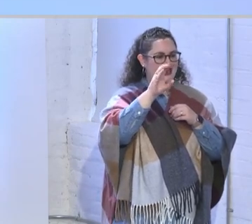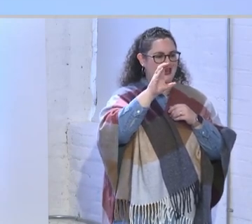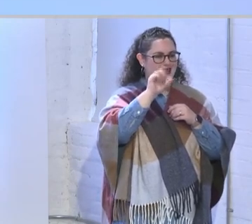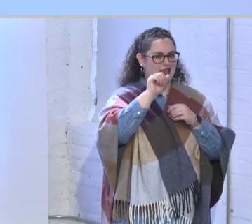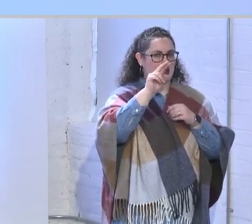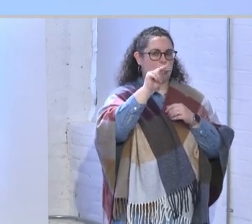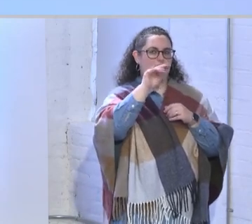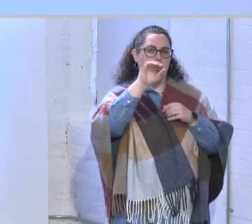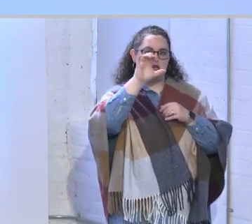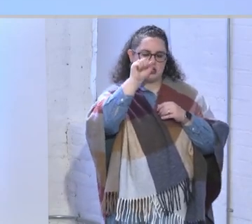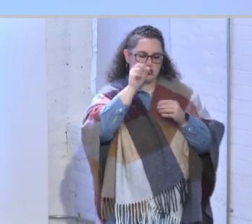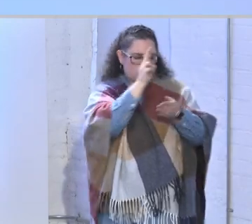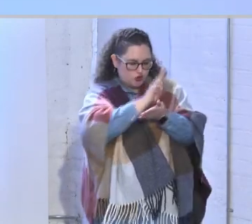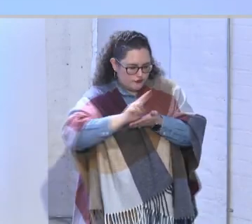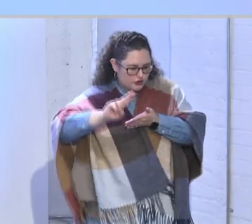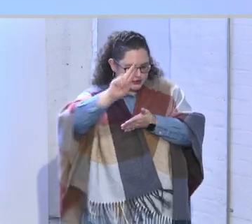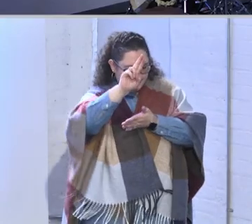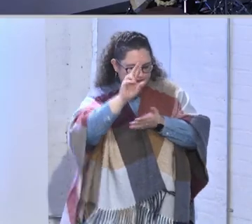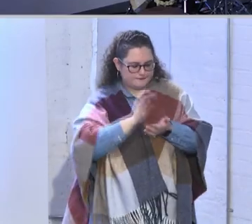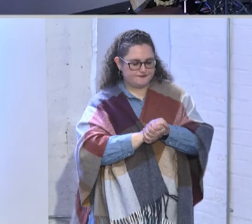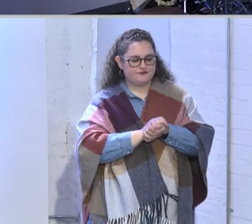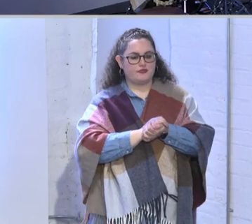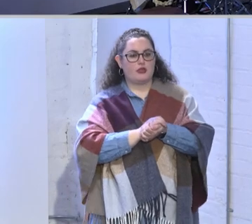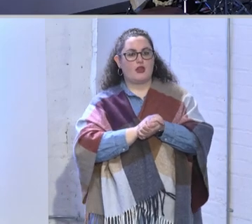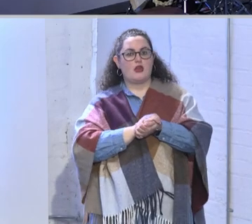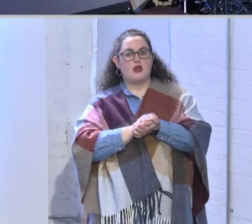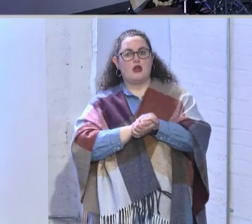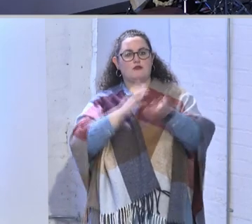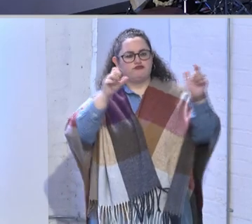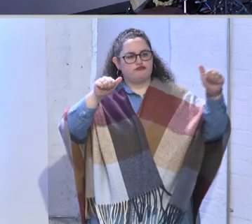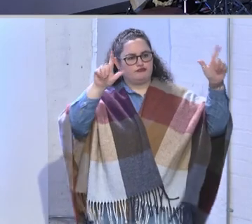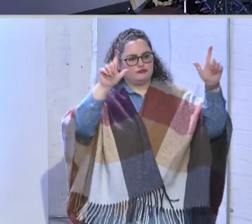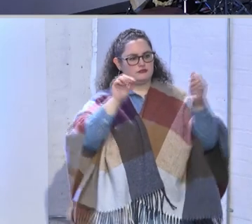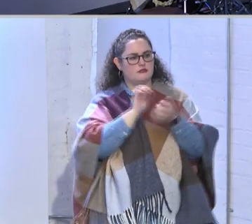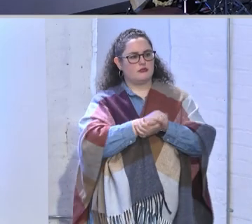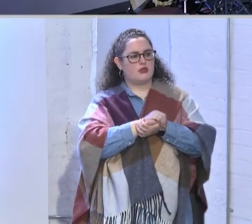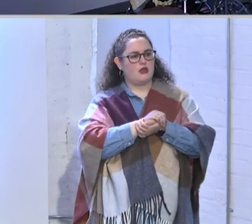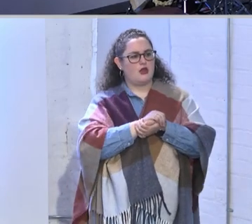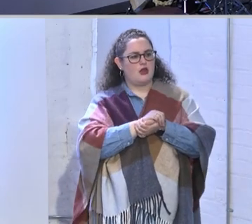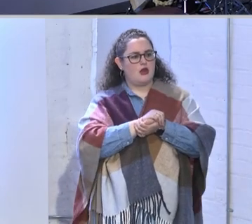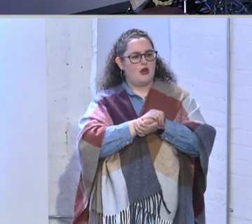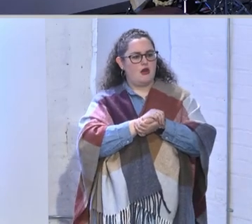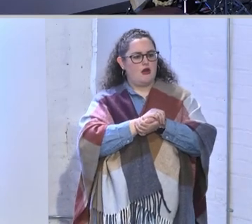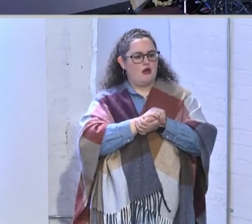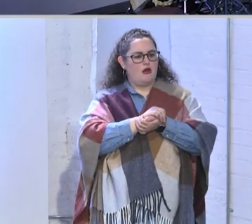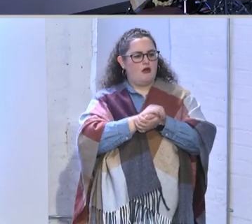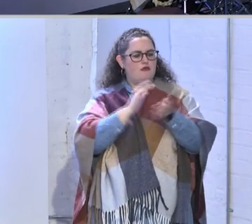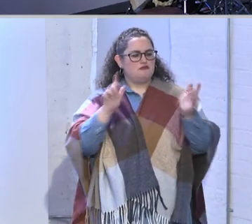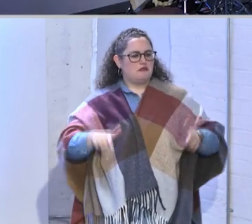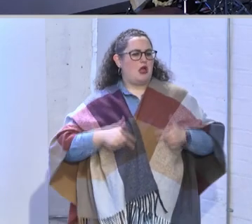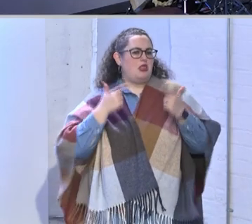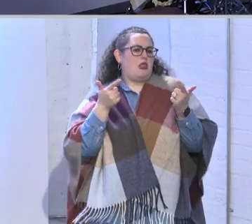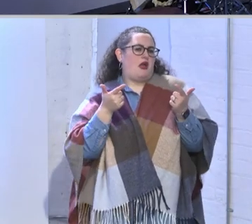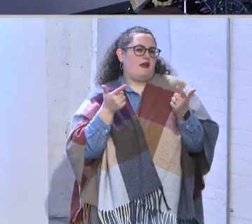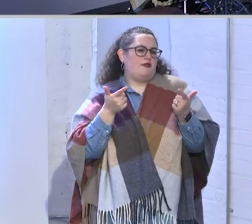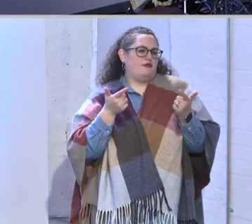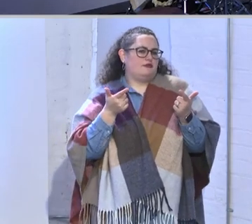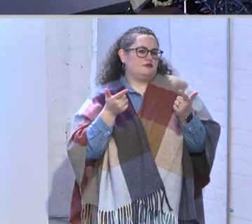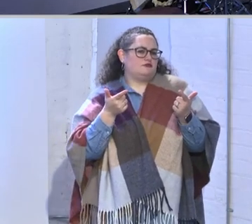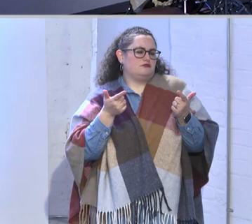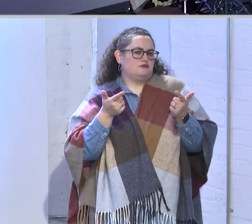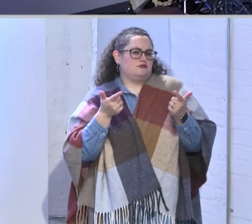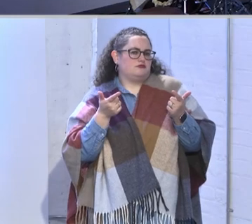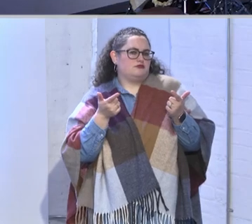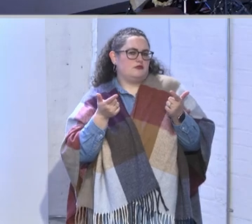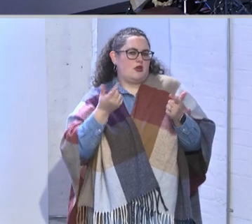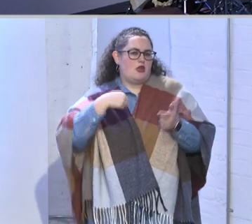long ago, it's probably been there for years, it's on their website, on the statement of human flourishing. Because when we talk about God's glory, he put